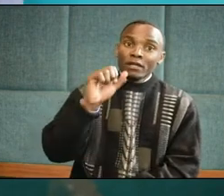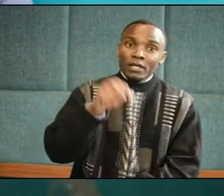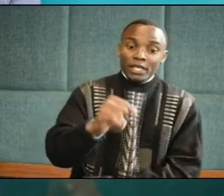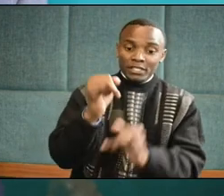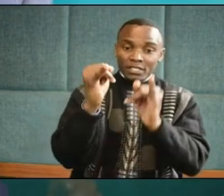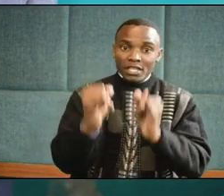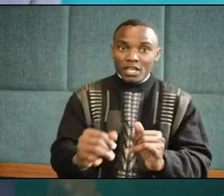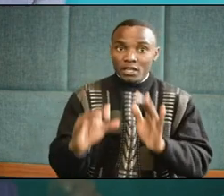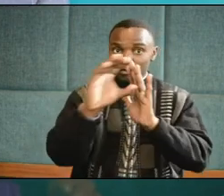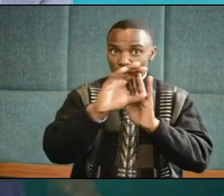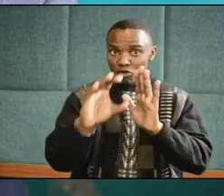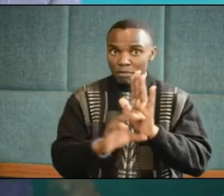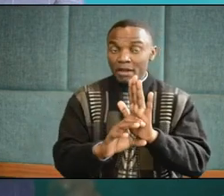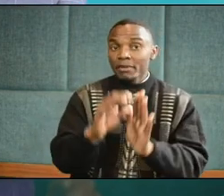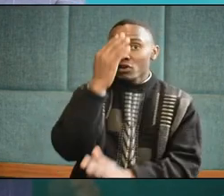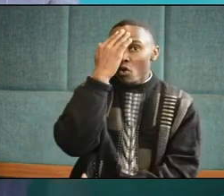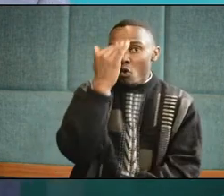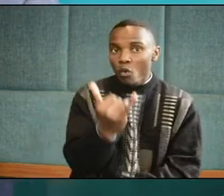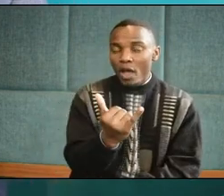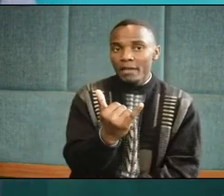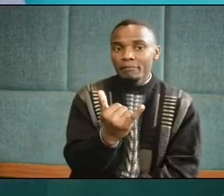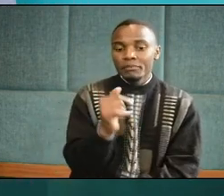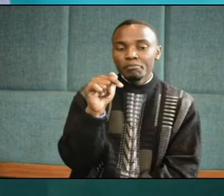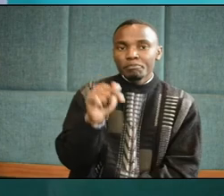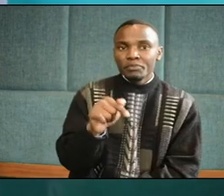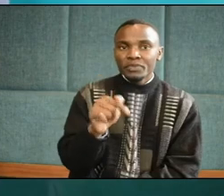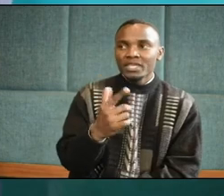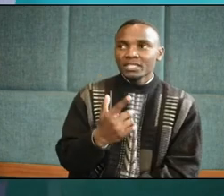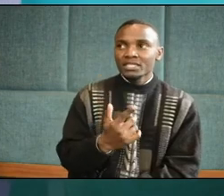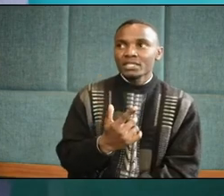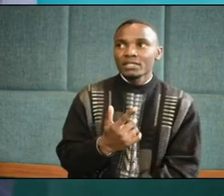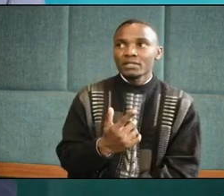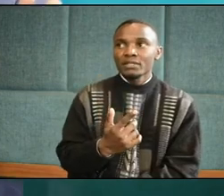new commandment because